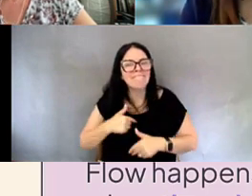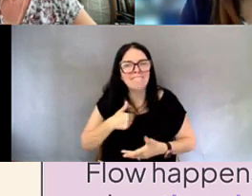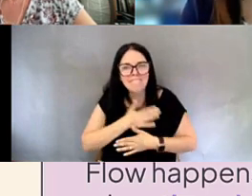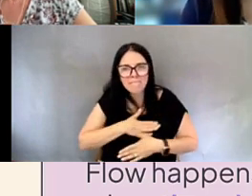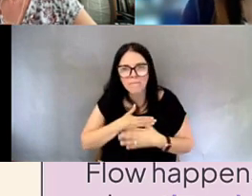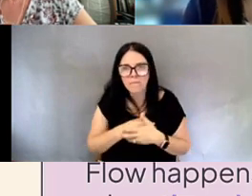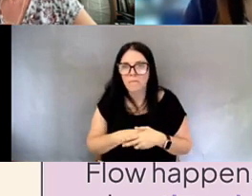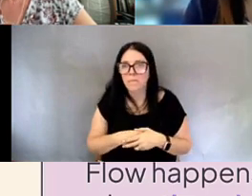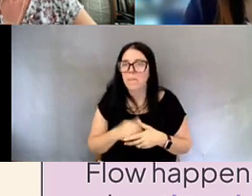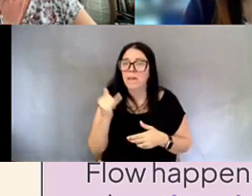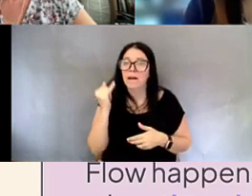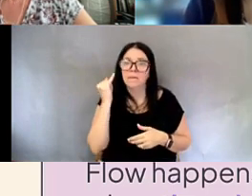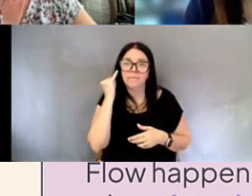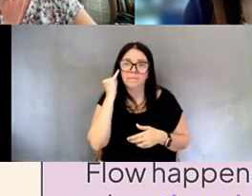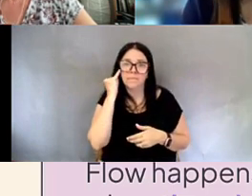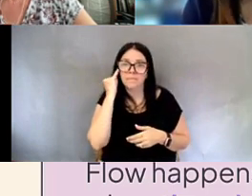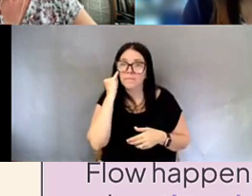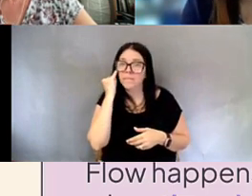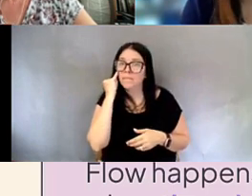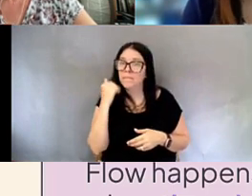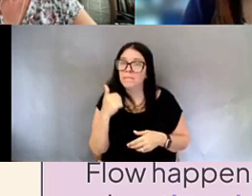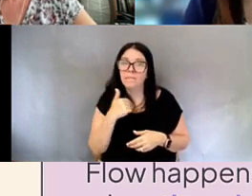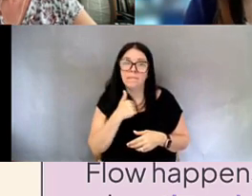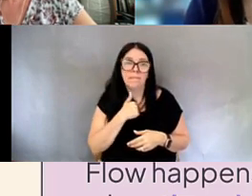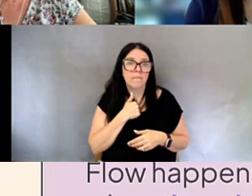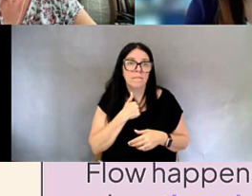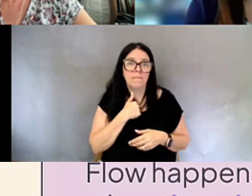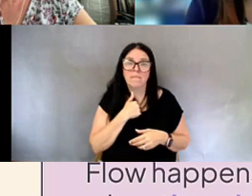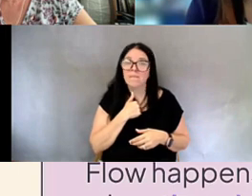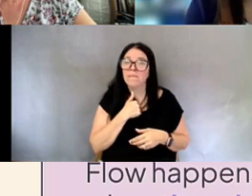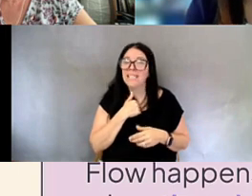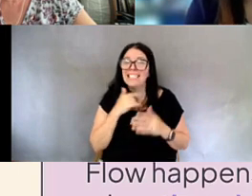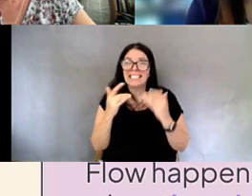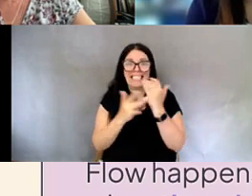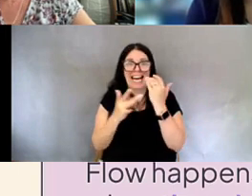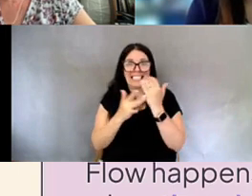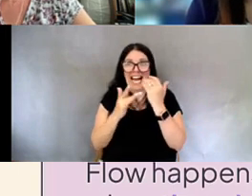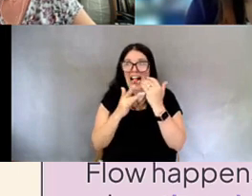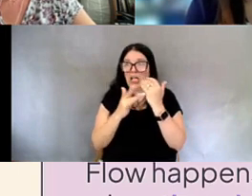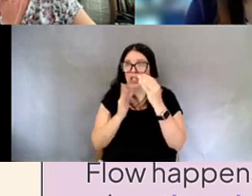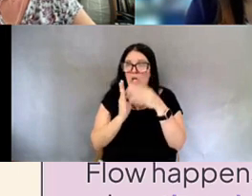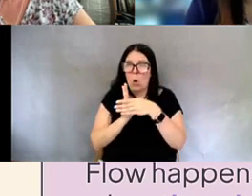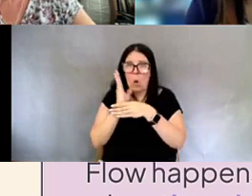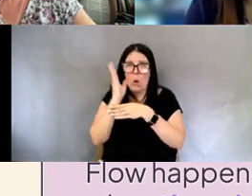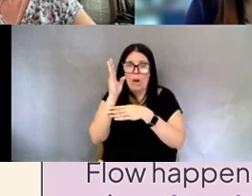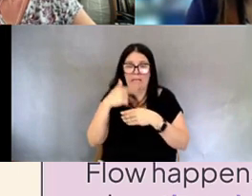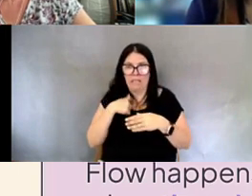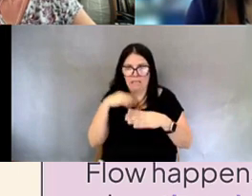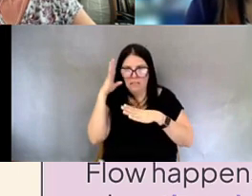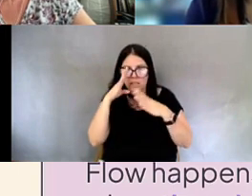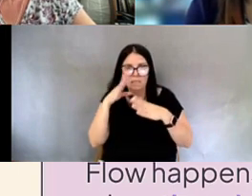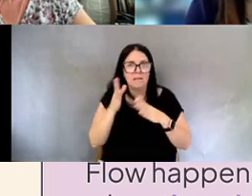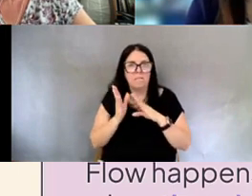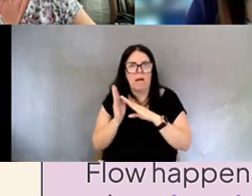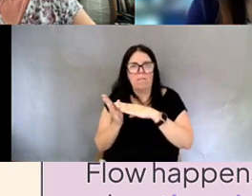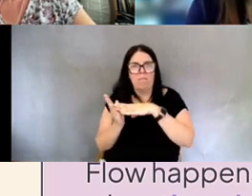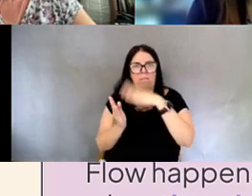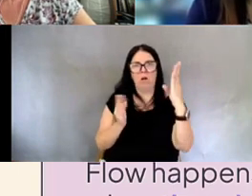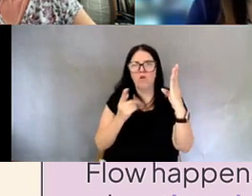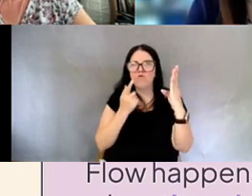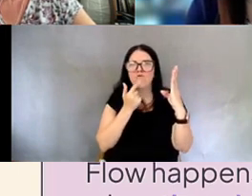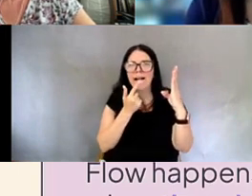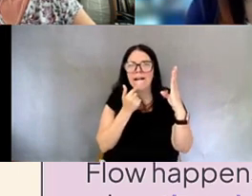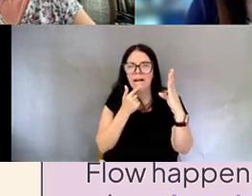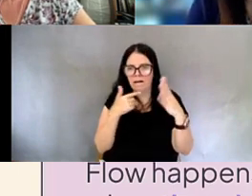if you're too overwhelmed by technology, you're in the red zone. It's frustrating, you're anxious, you're